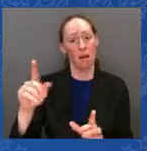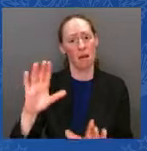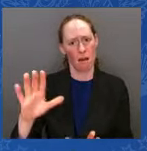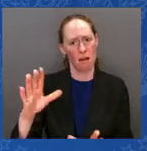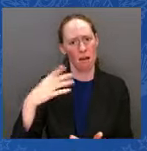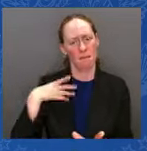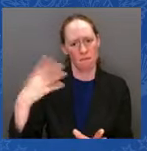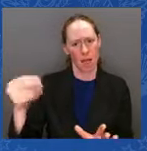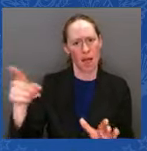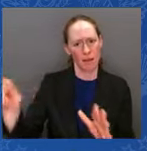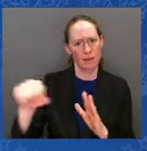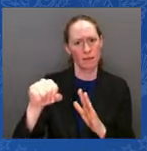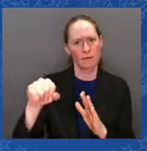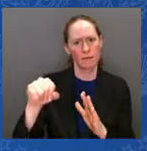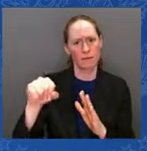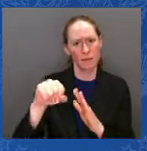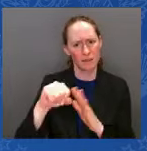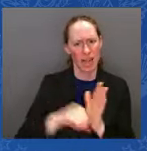anyway.